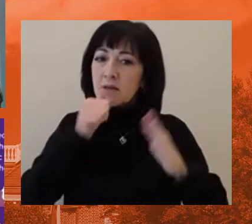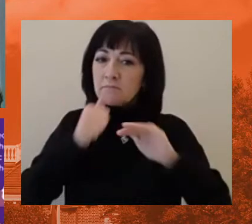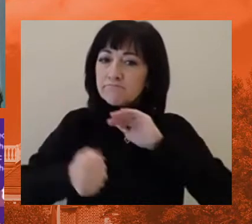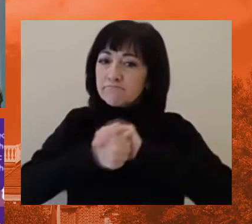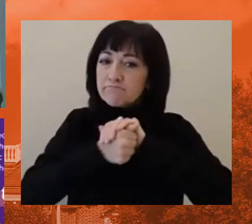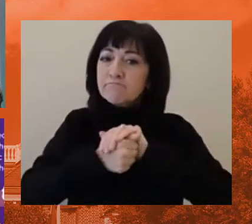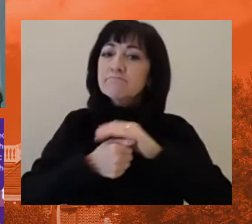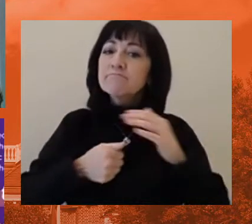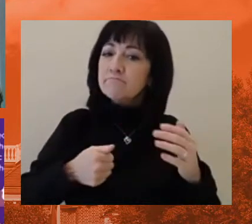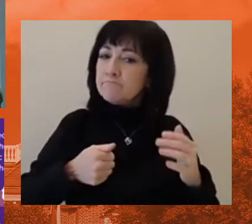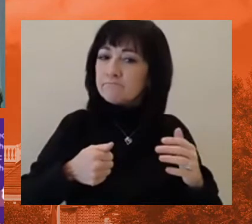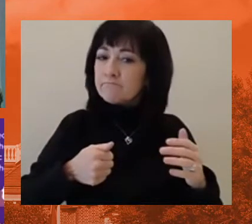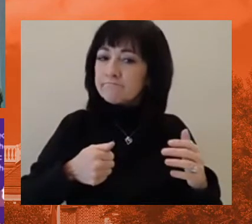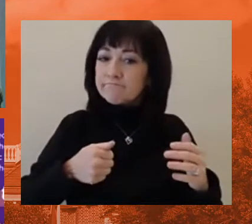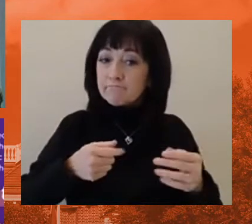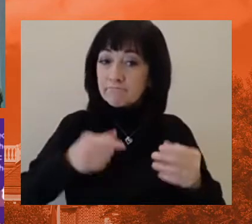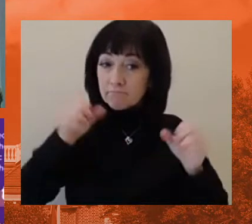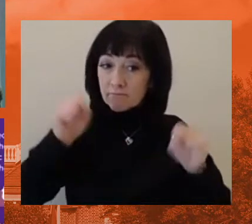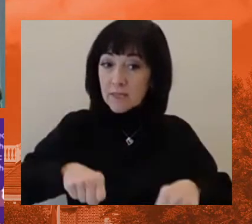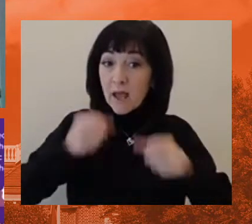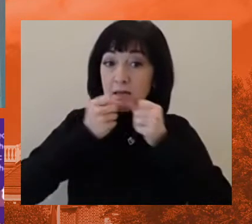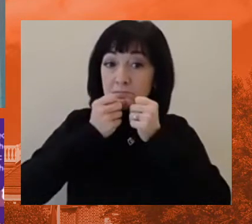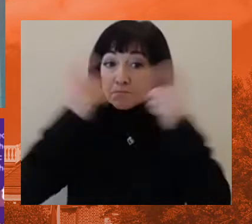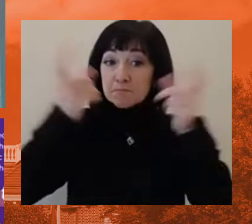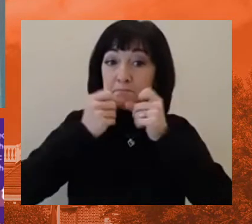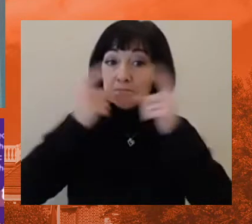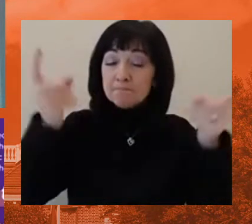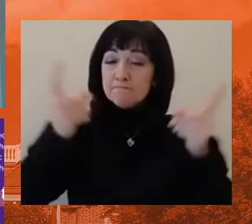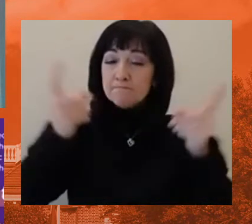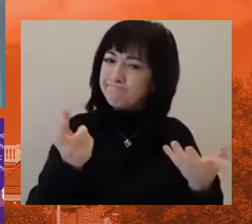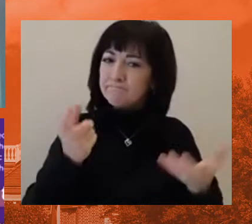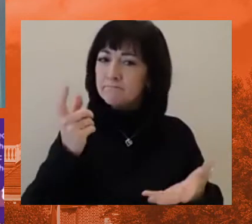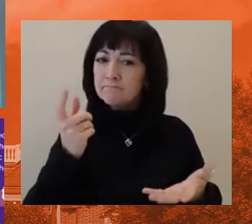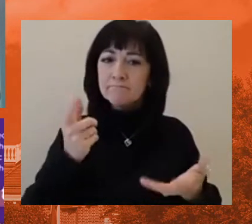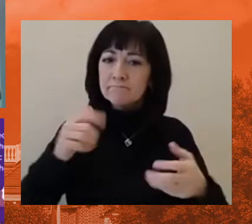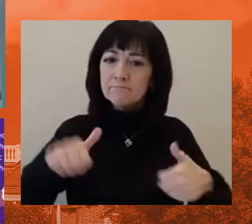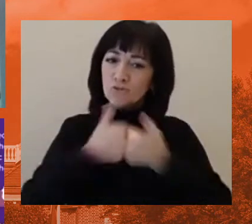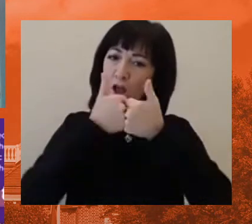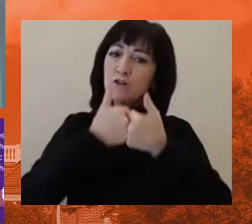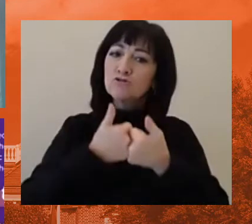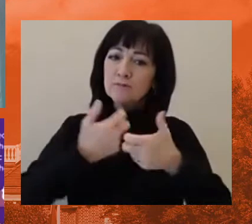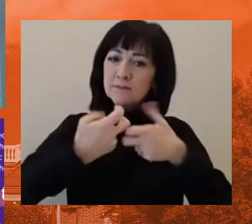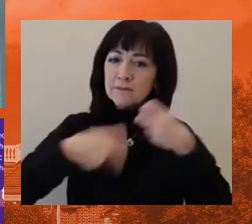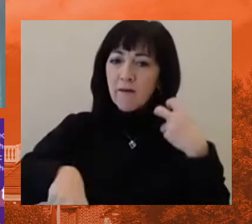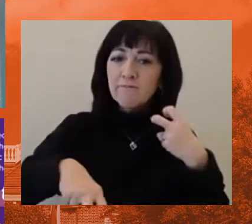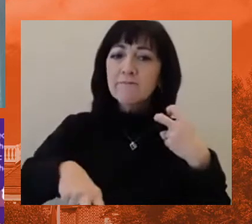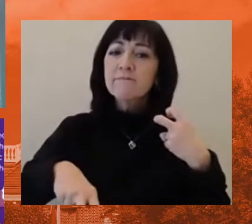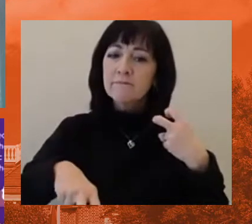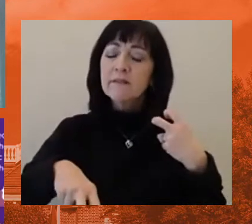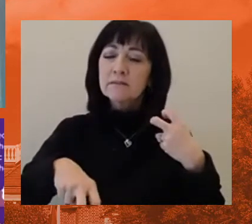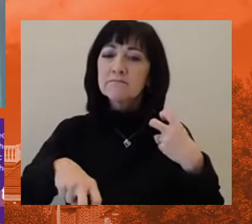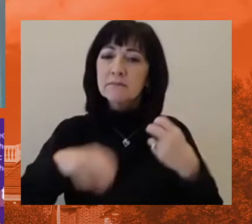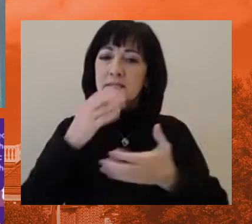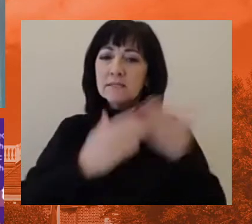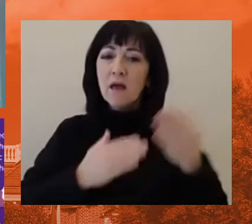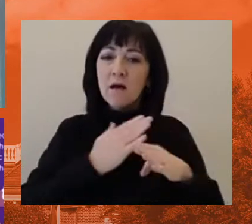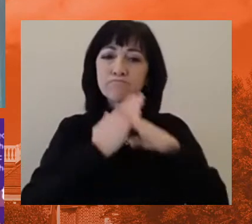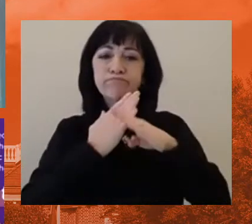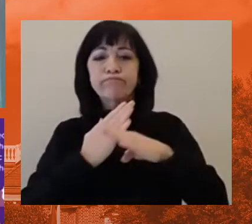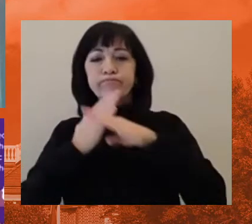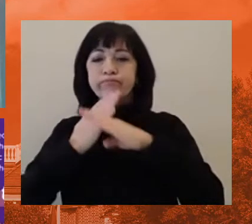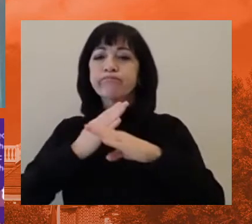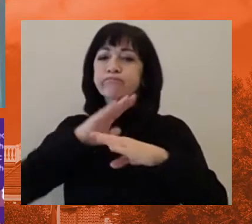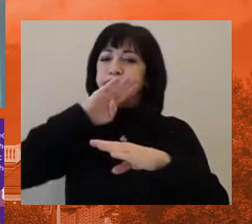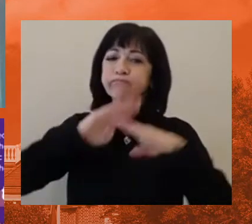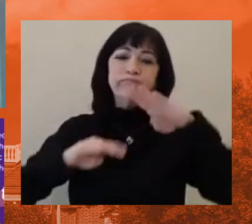of circumstances for each of us. Today, I'll sign the proclamation, as I said, designating February a